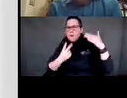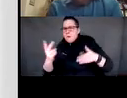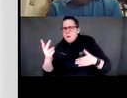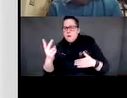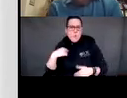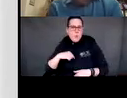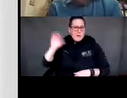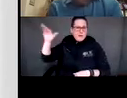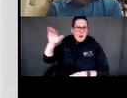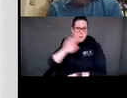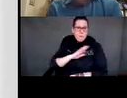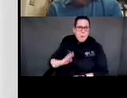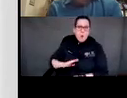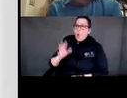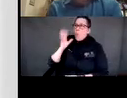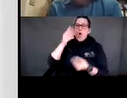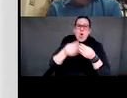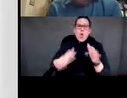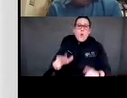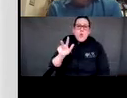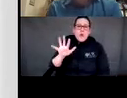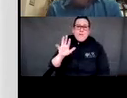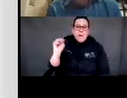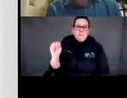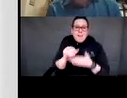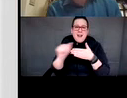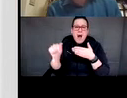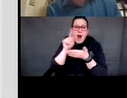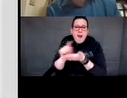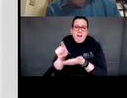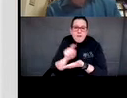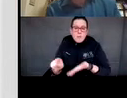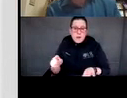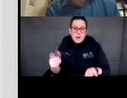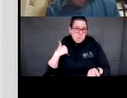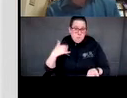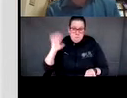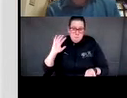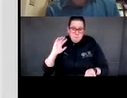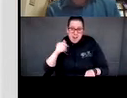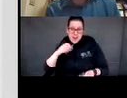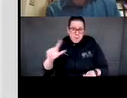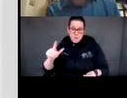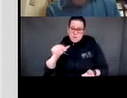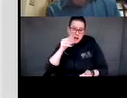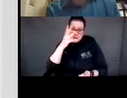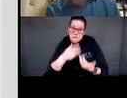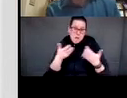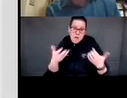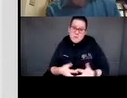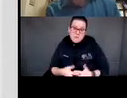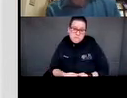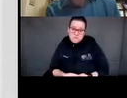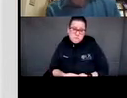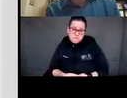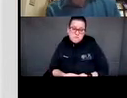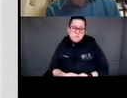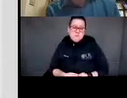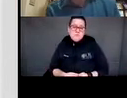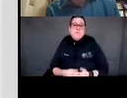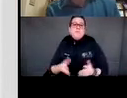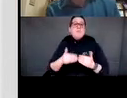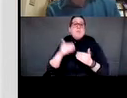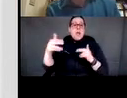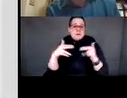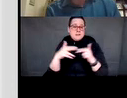said, we're losing $35 million a week. So I wasn't sleeping a lot at the end of April. Fast forward to the next slide, which